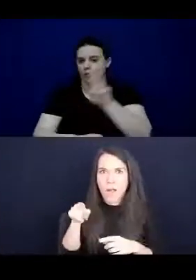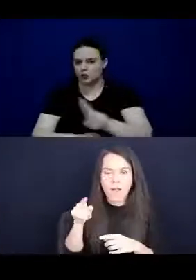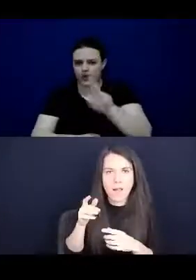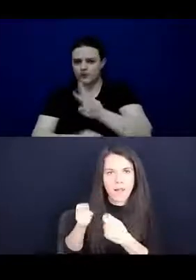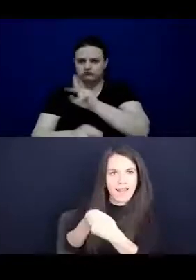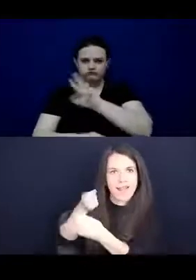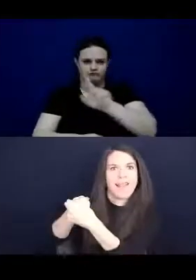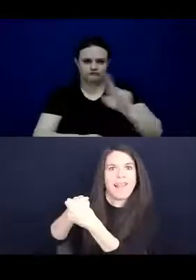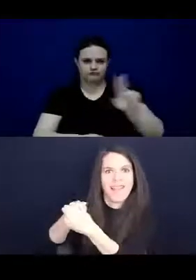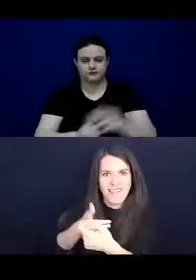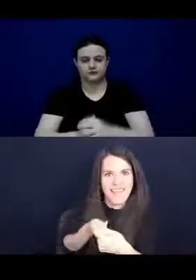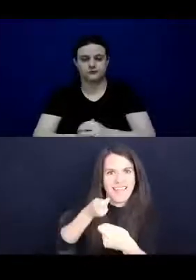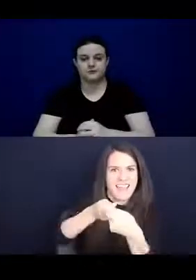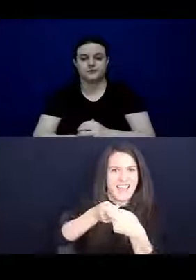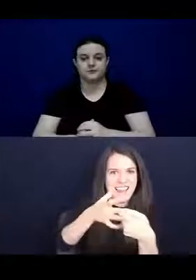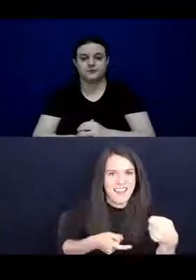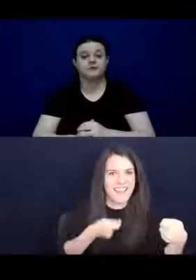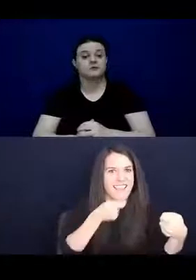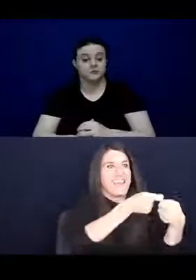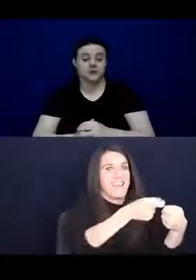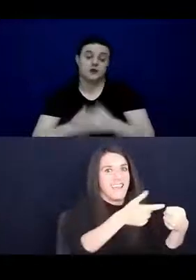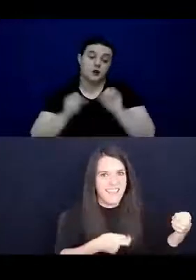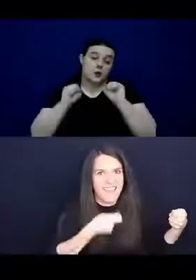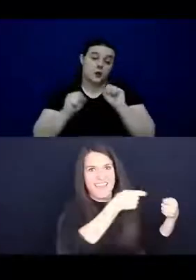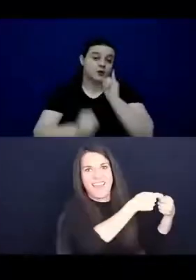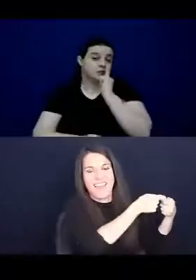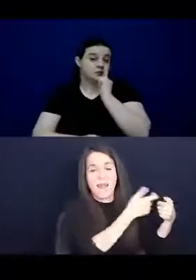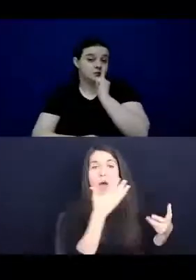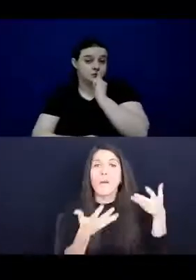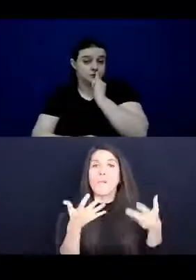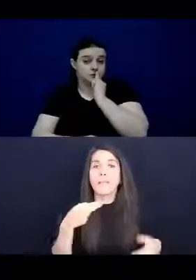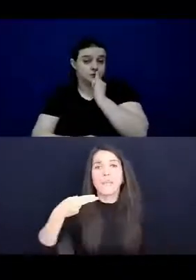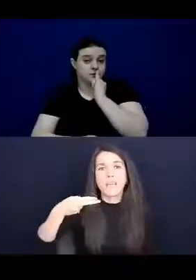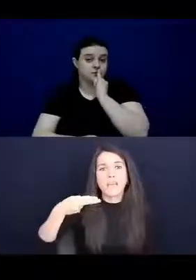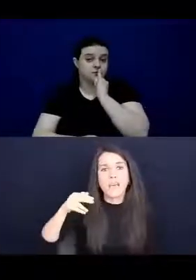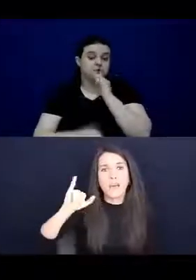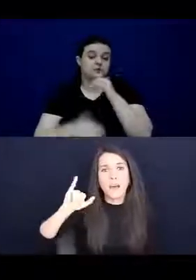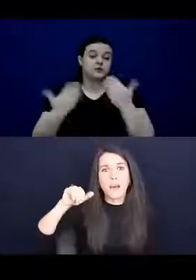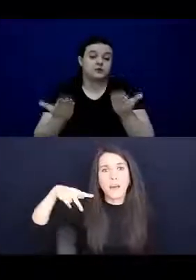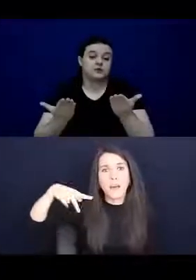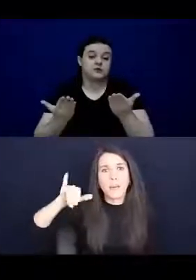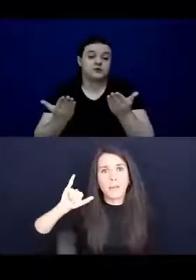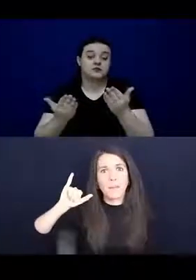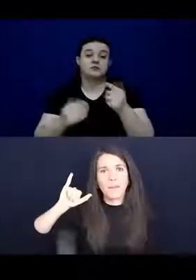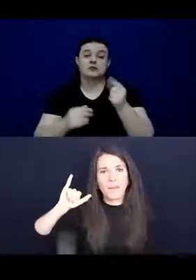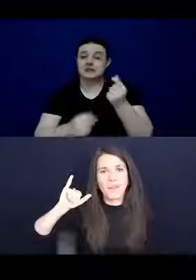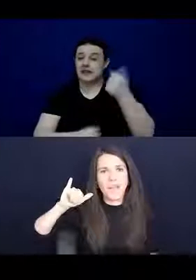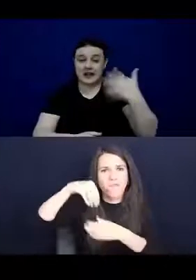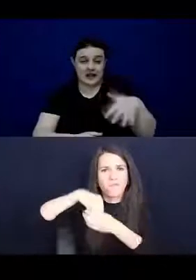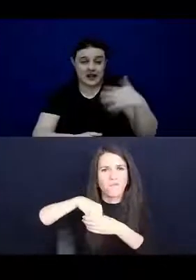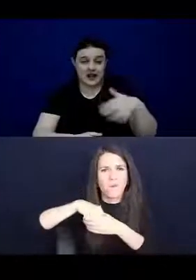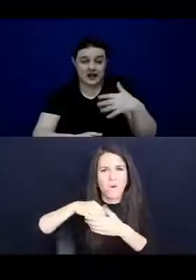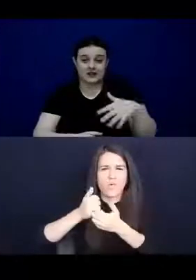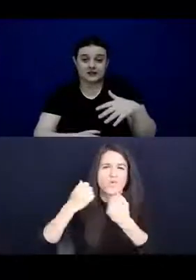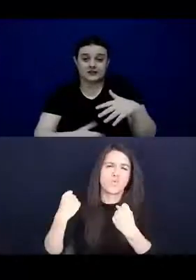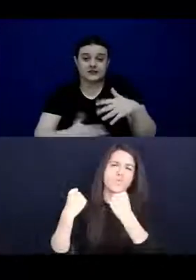you might have a version or a HIPPI that has very expensive sensors in it and a lot of computing power, or you may